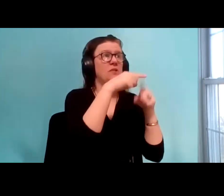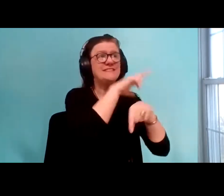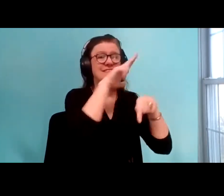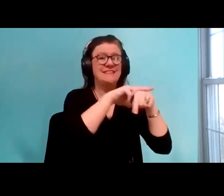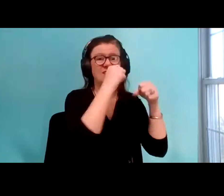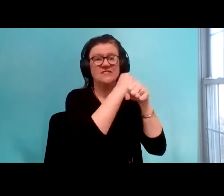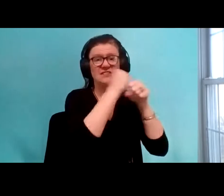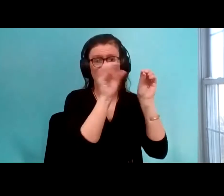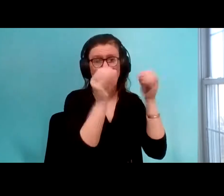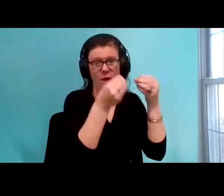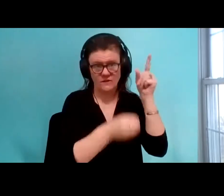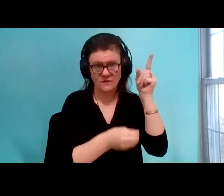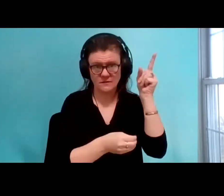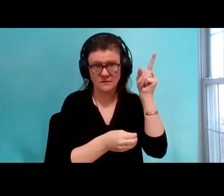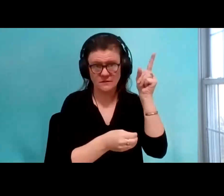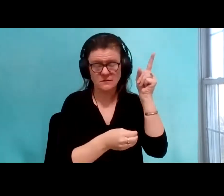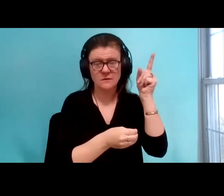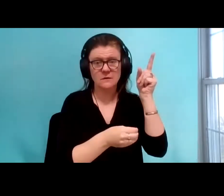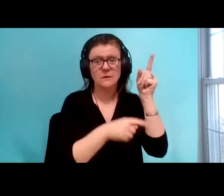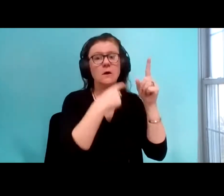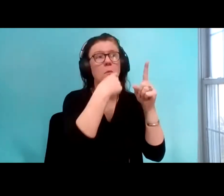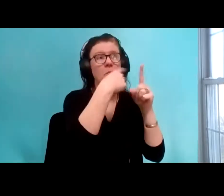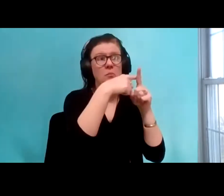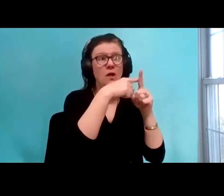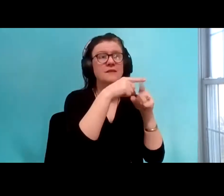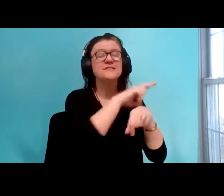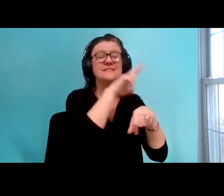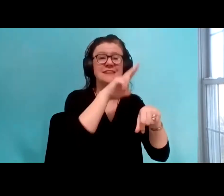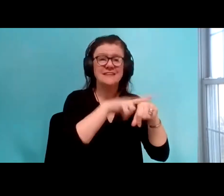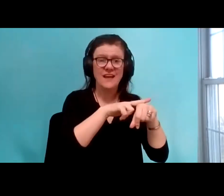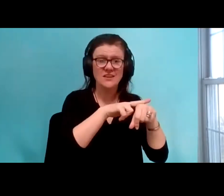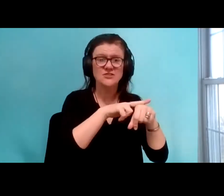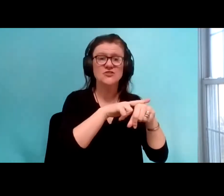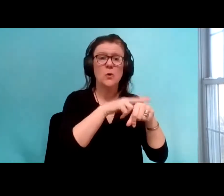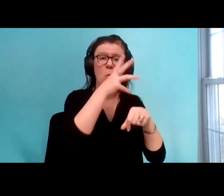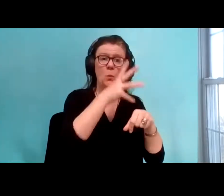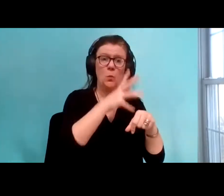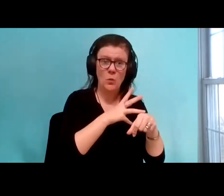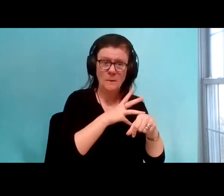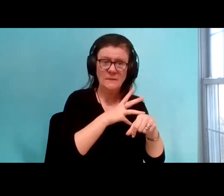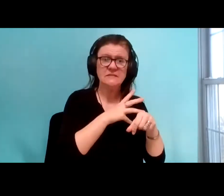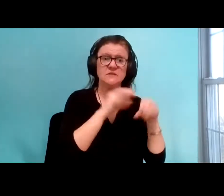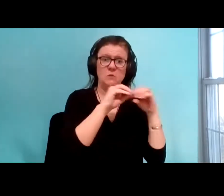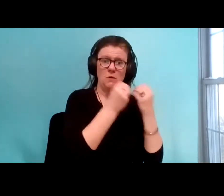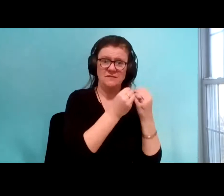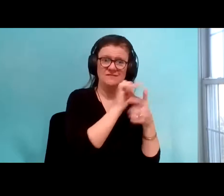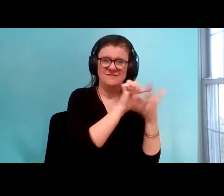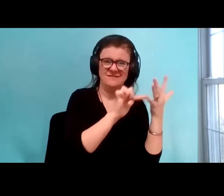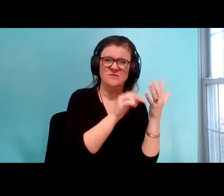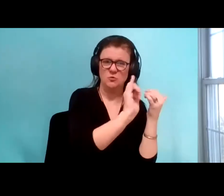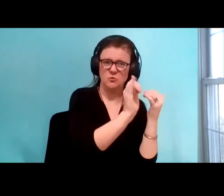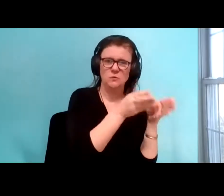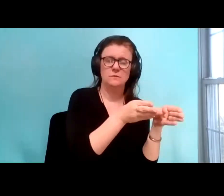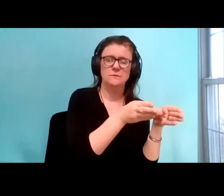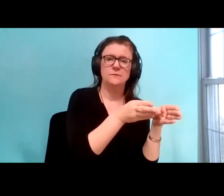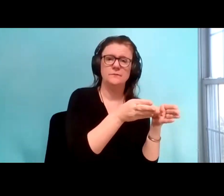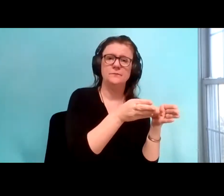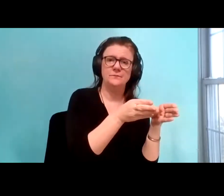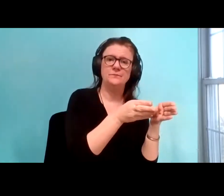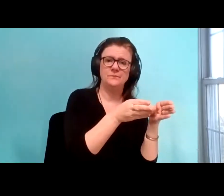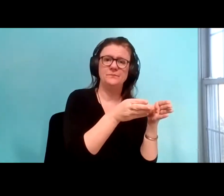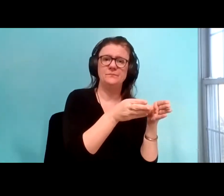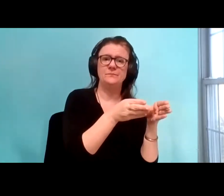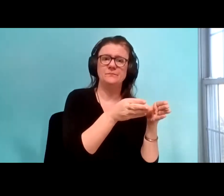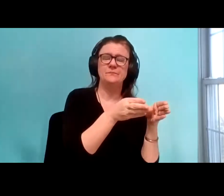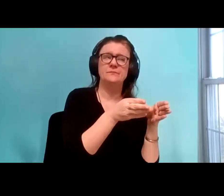Statistical Office, but also the National Women's Machinery and all stakeholders involved. And to insist,